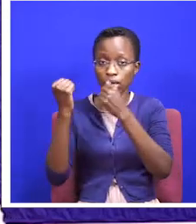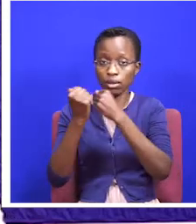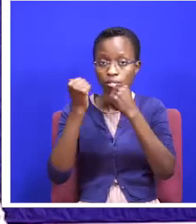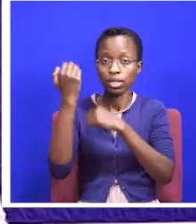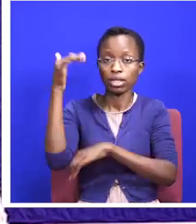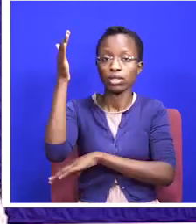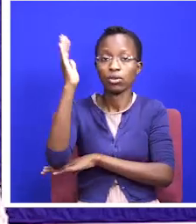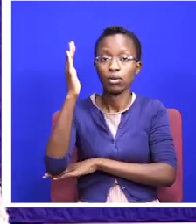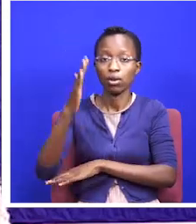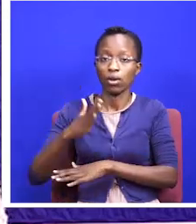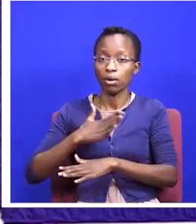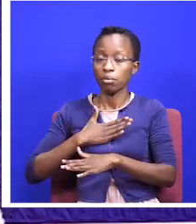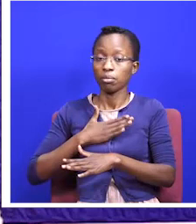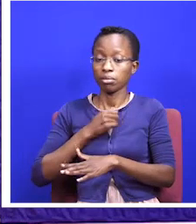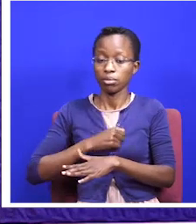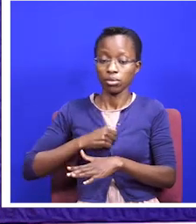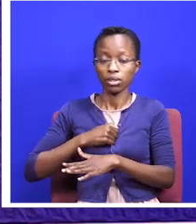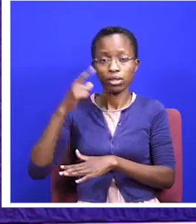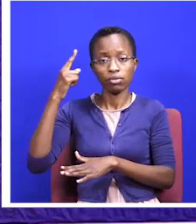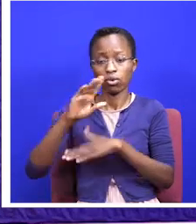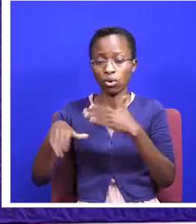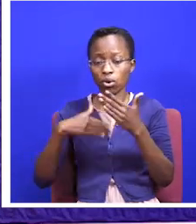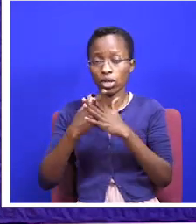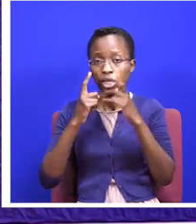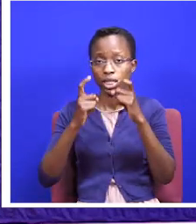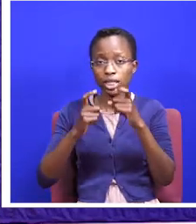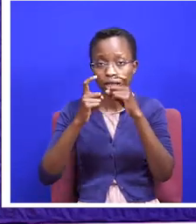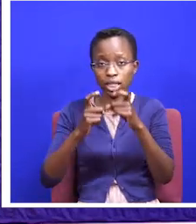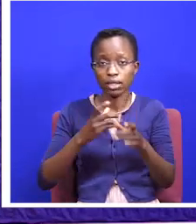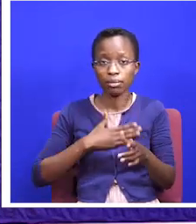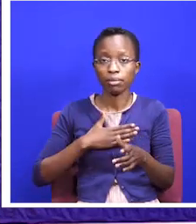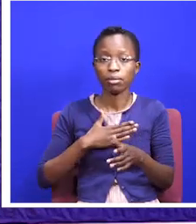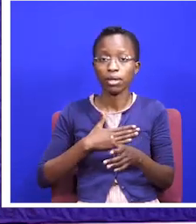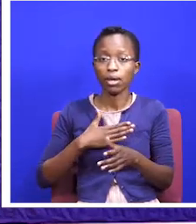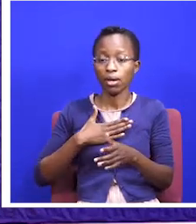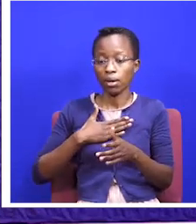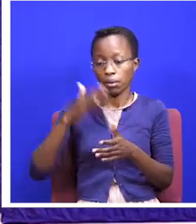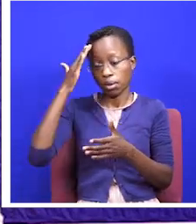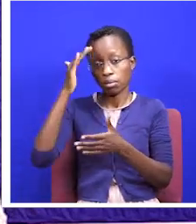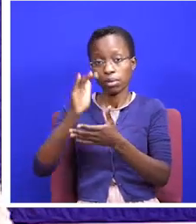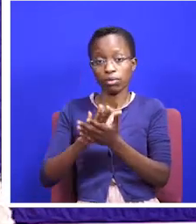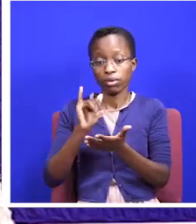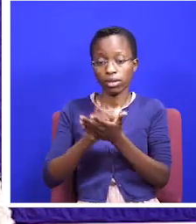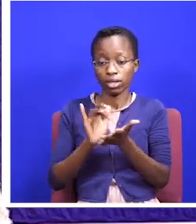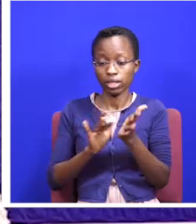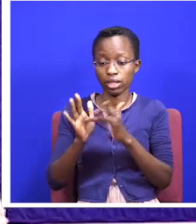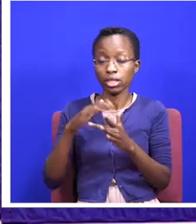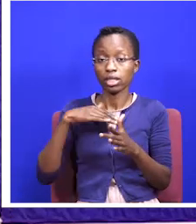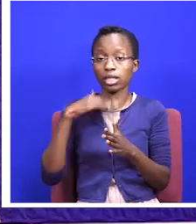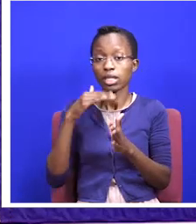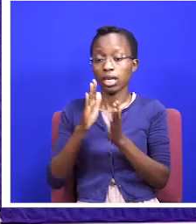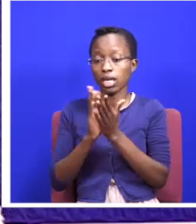Almighty God, I am sorry for all my sins. I believe